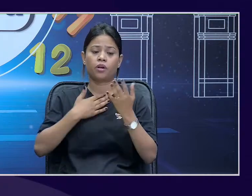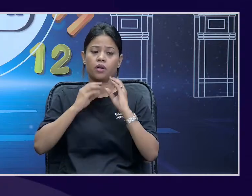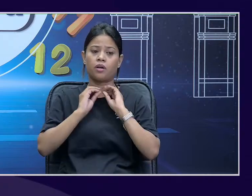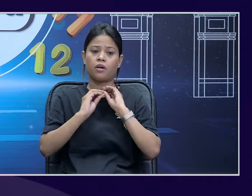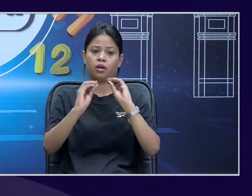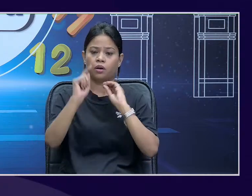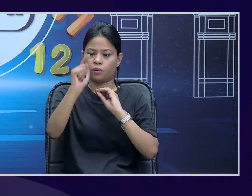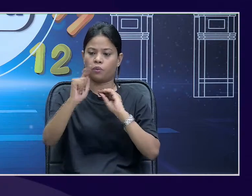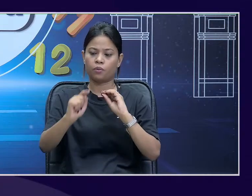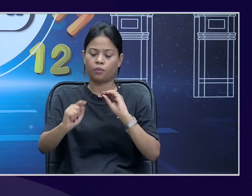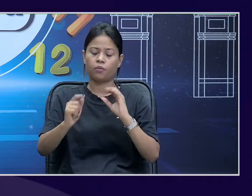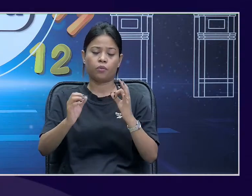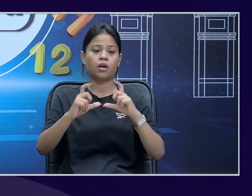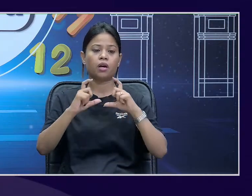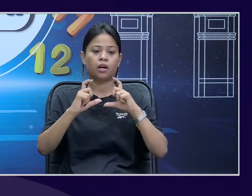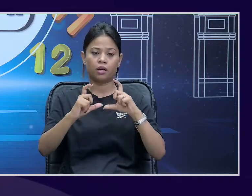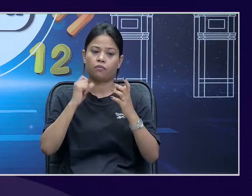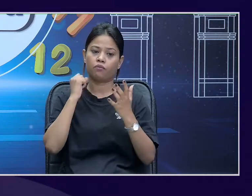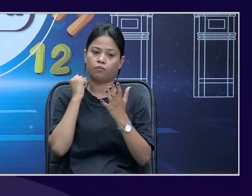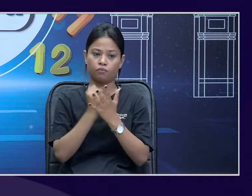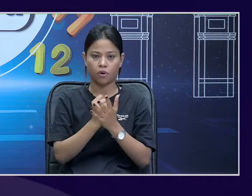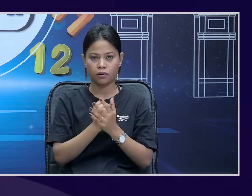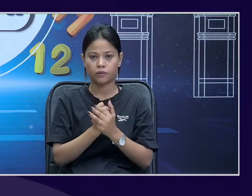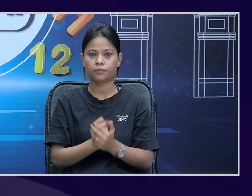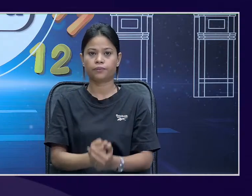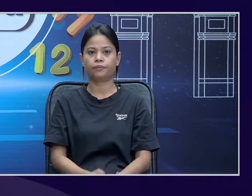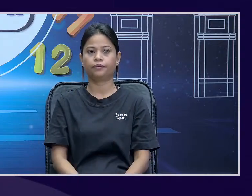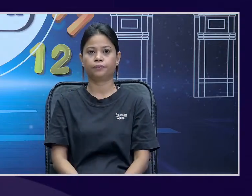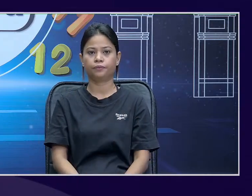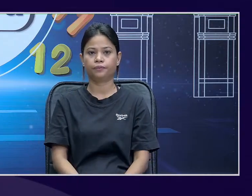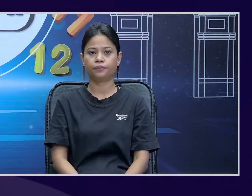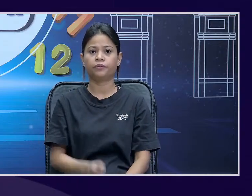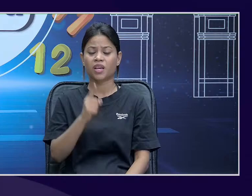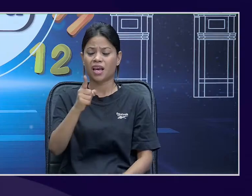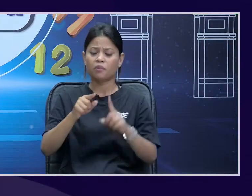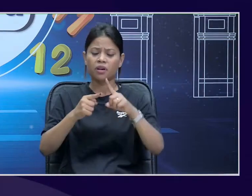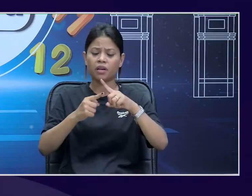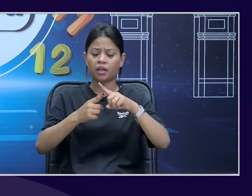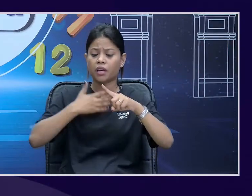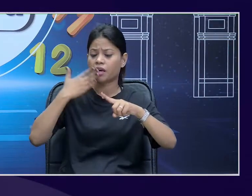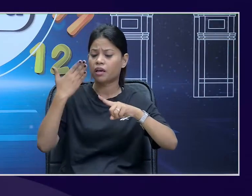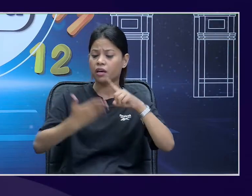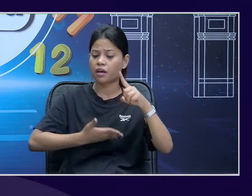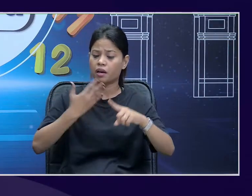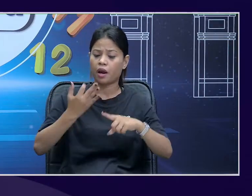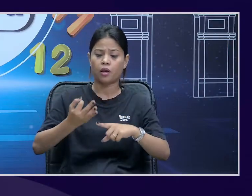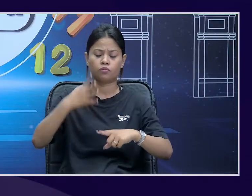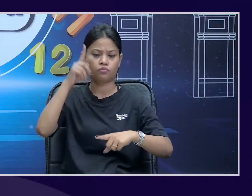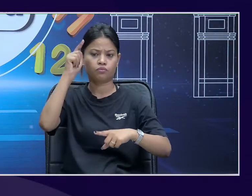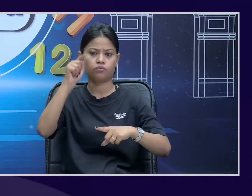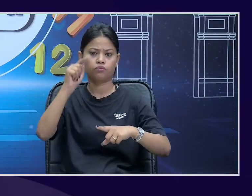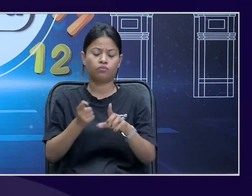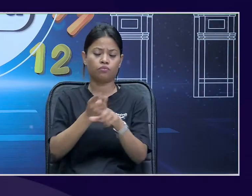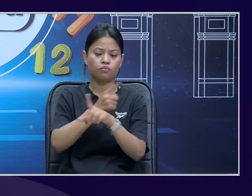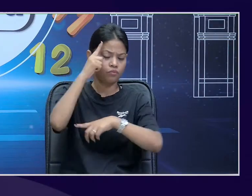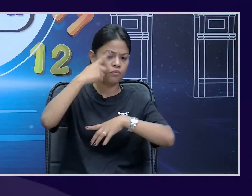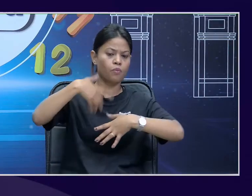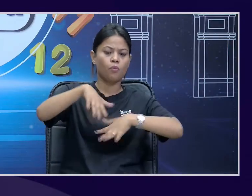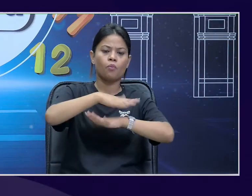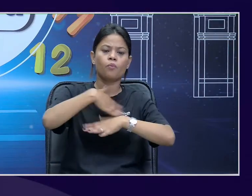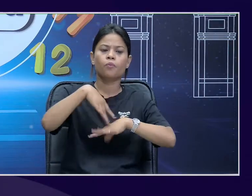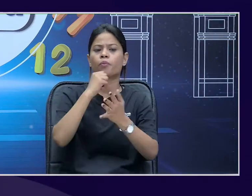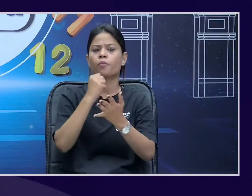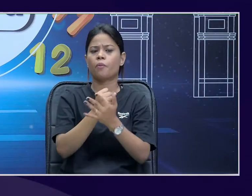very meticulous and very structured training. What they need, they are children who are,